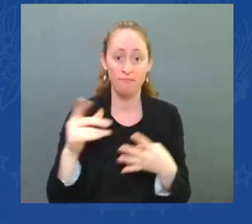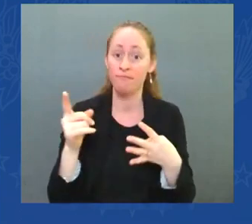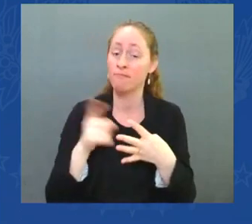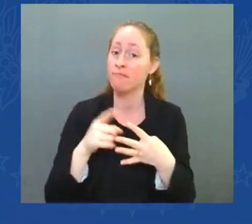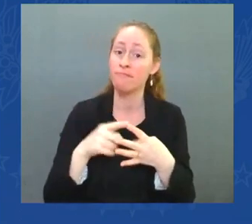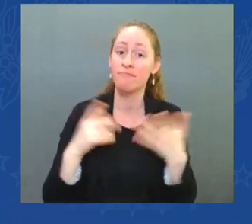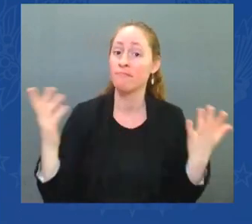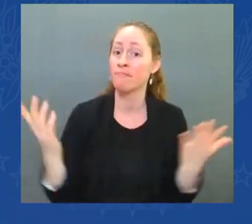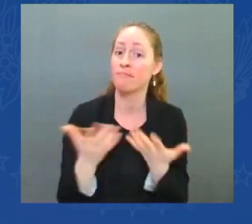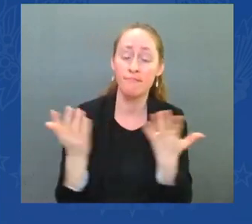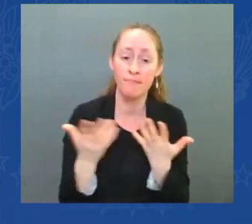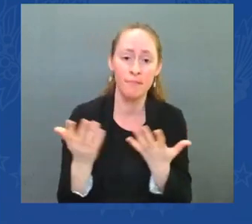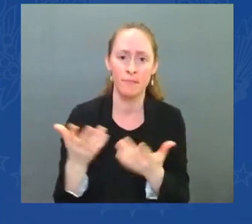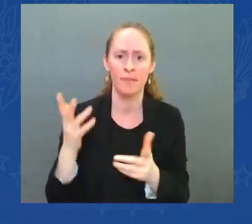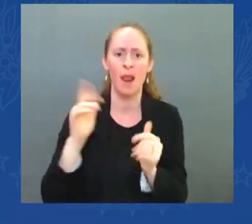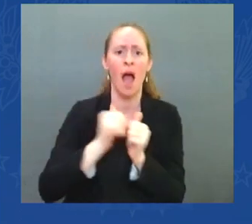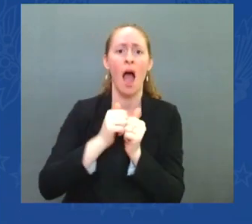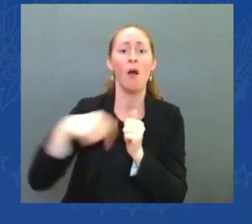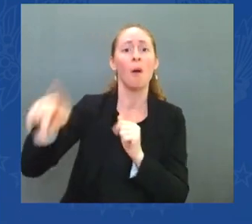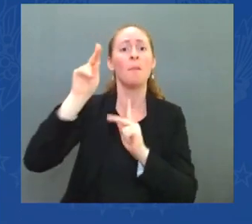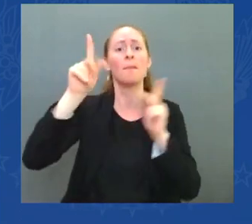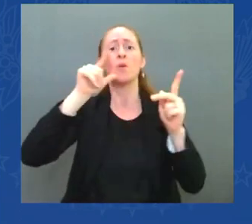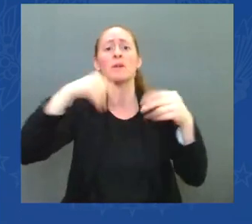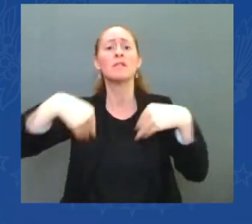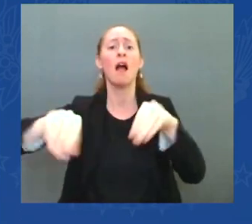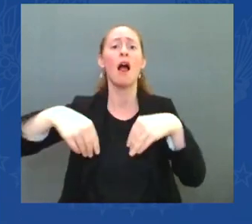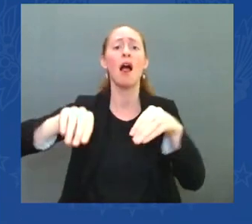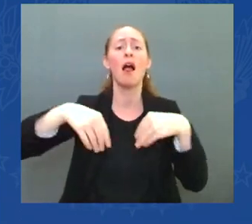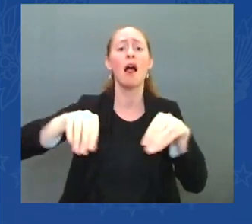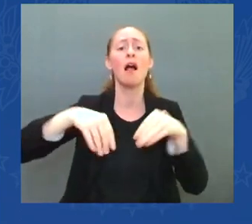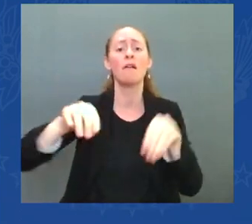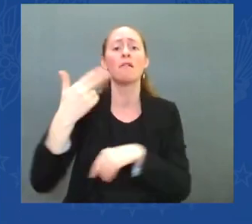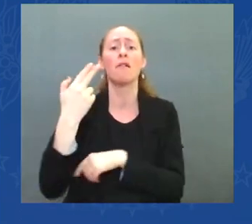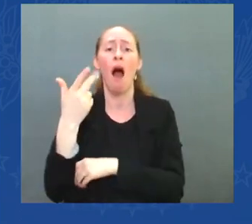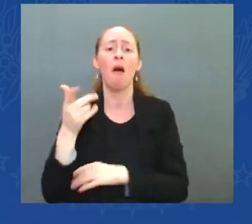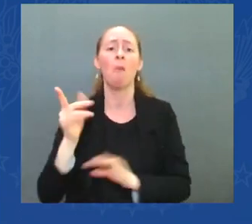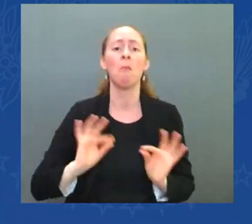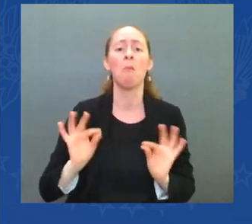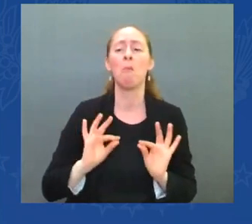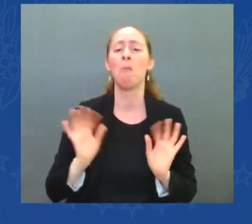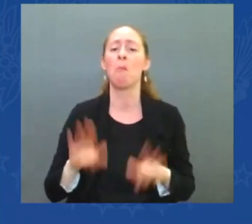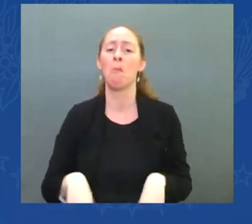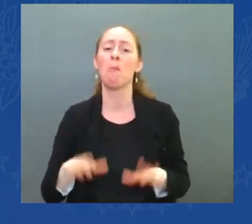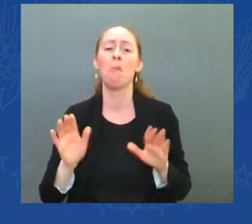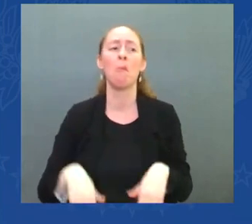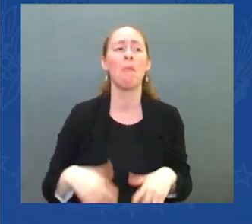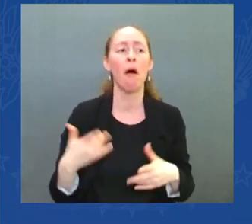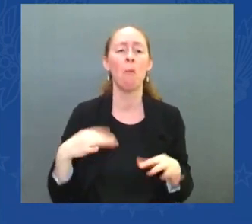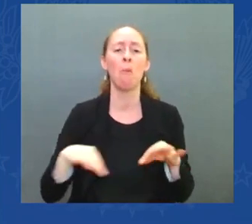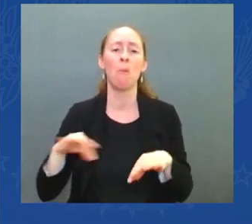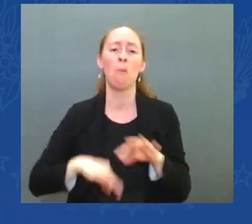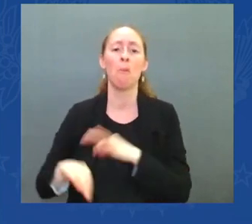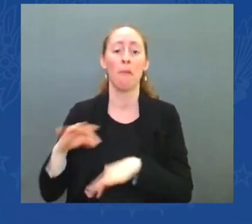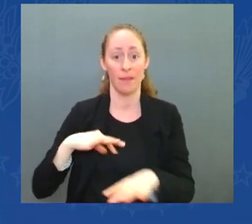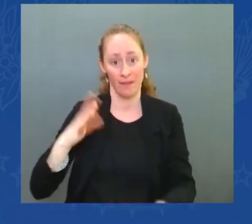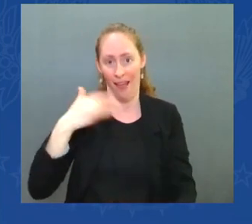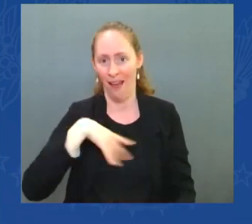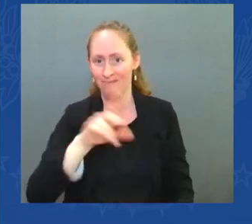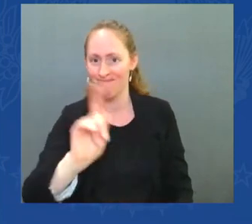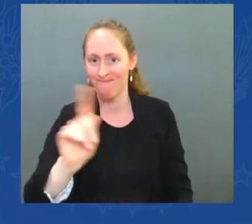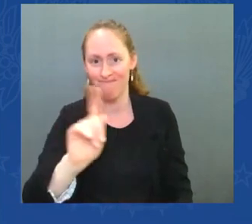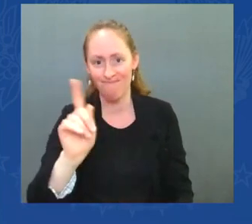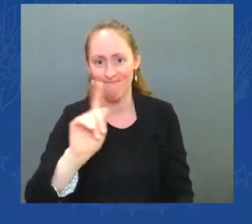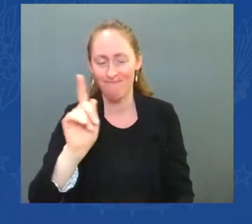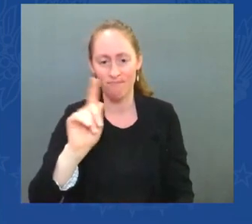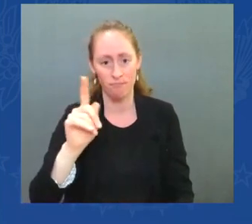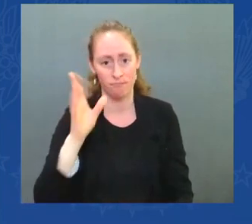we had data on this was more than 20 years ago. 5% of gun dealers sold